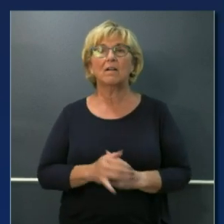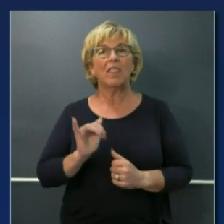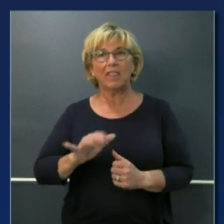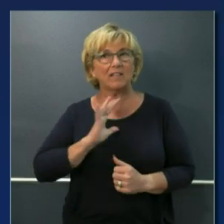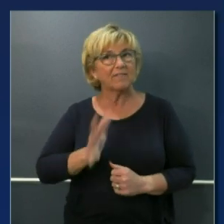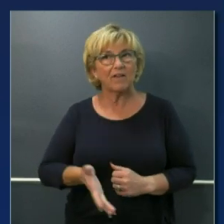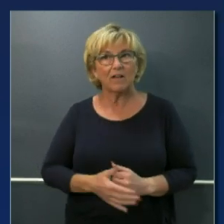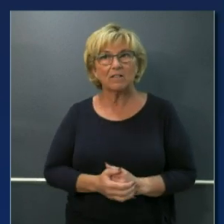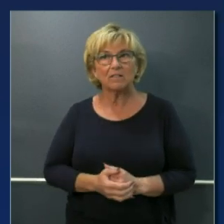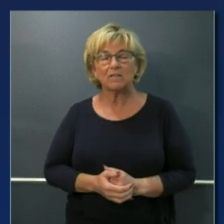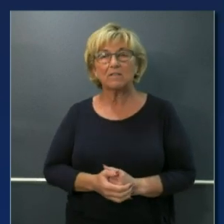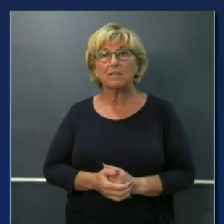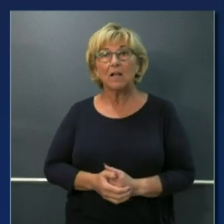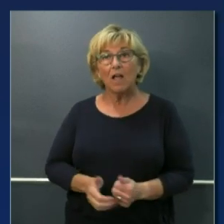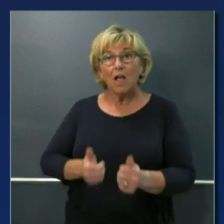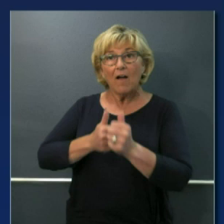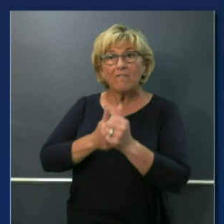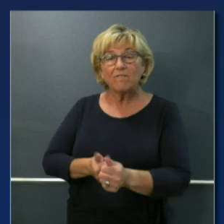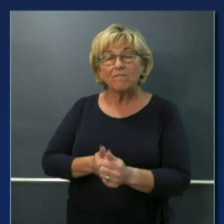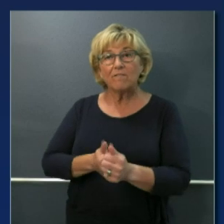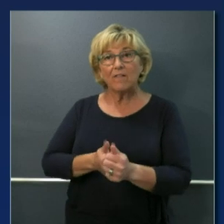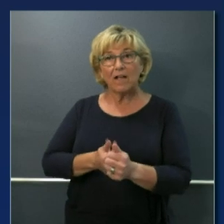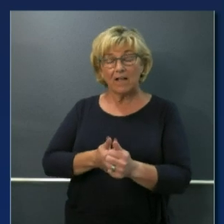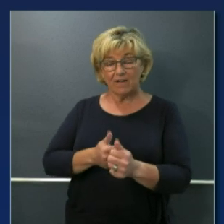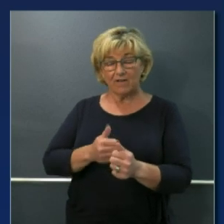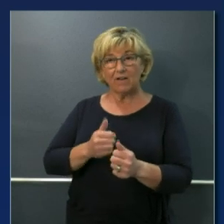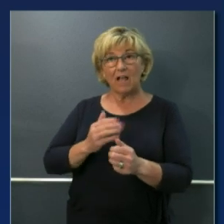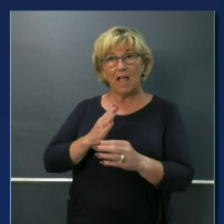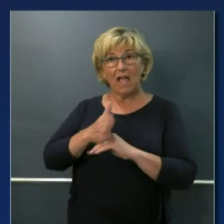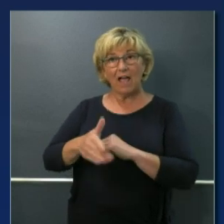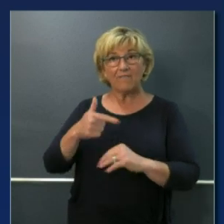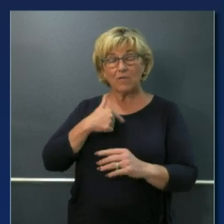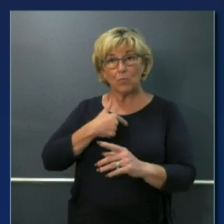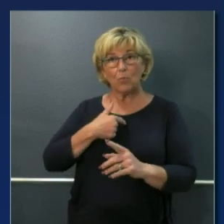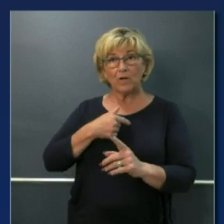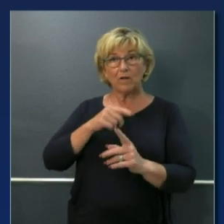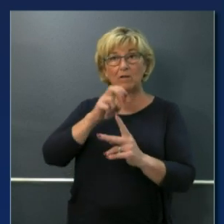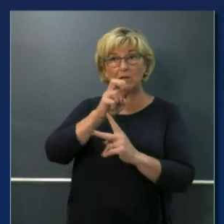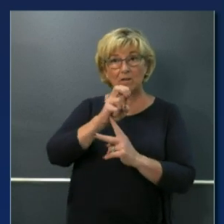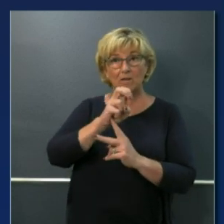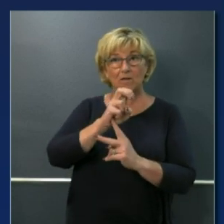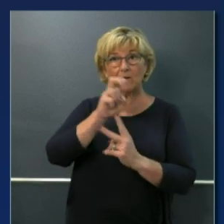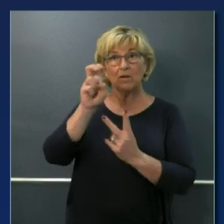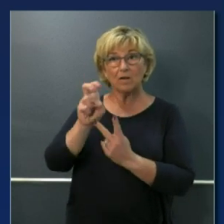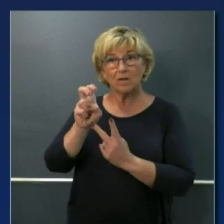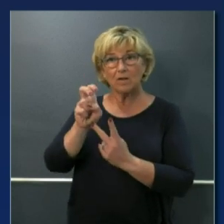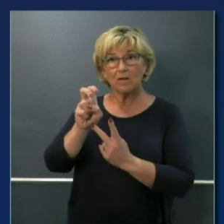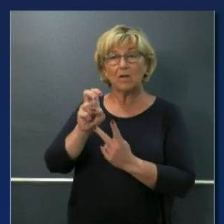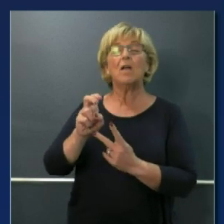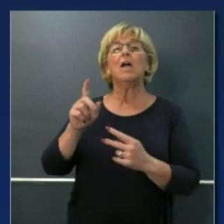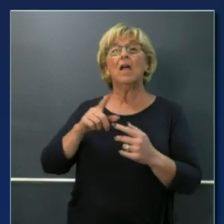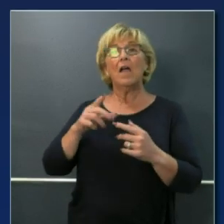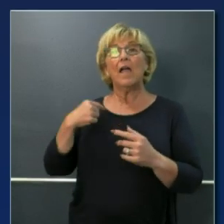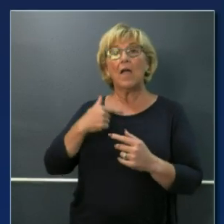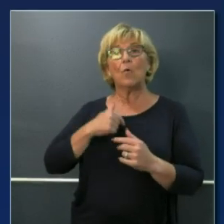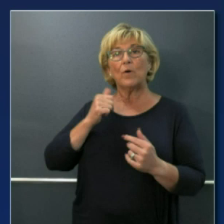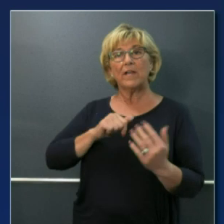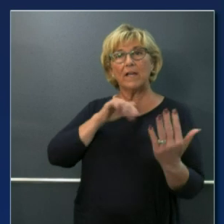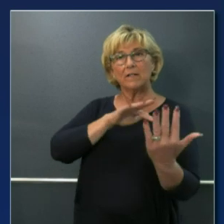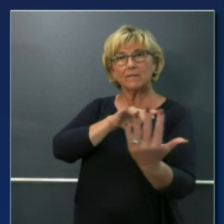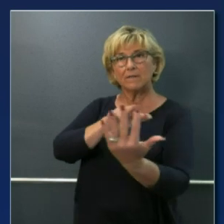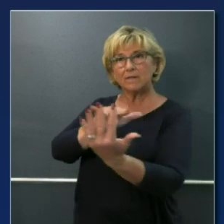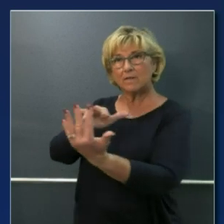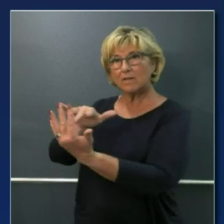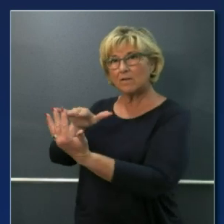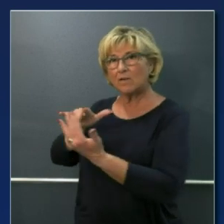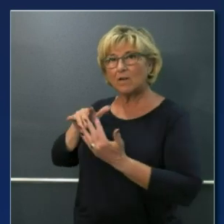fine. Following stage 2, once we have a statewide COVID-19 surveillance system in place, it will make it